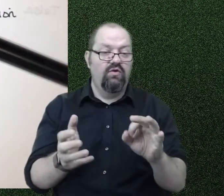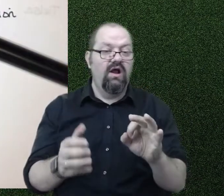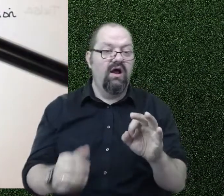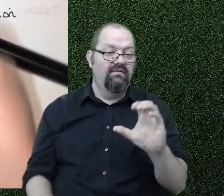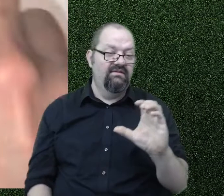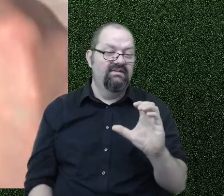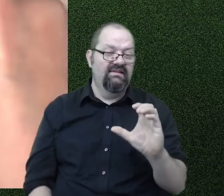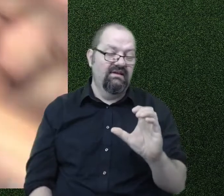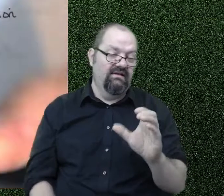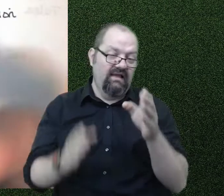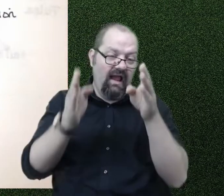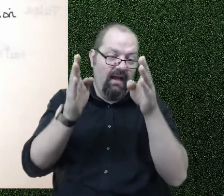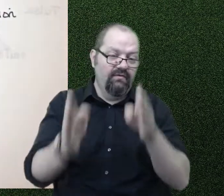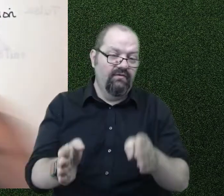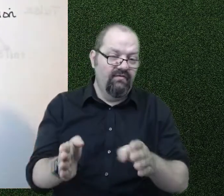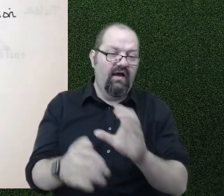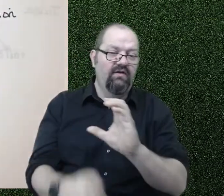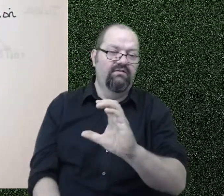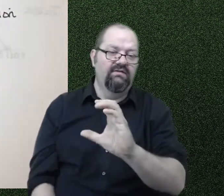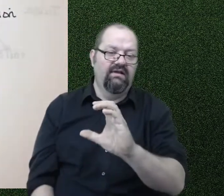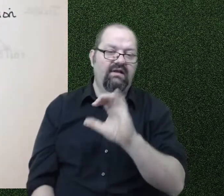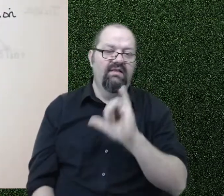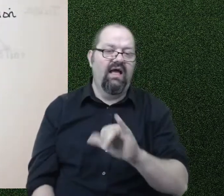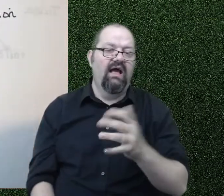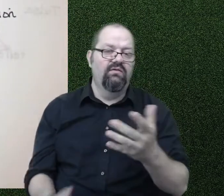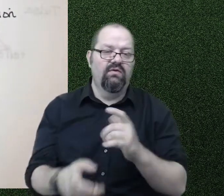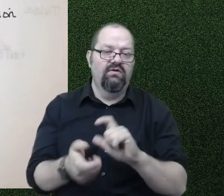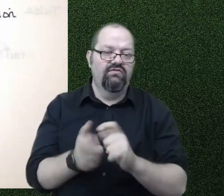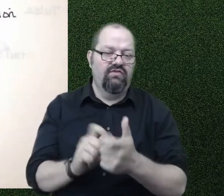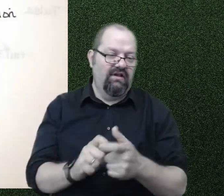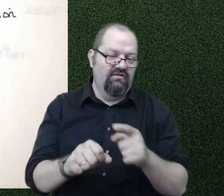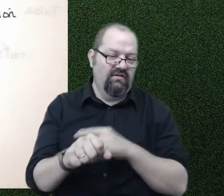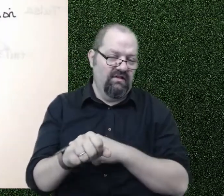that's changing its length. So if that's my U,